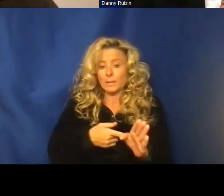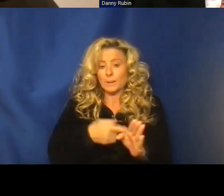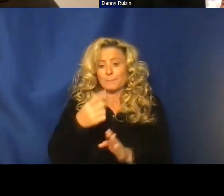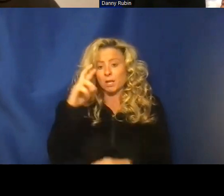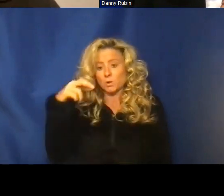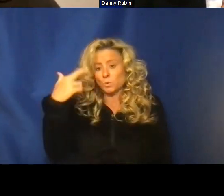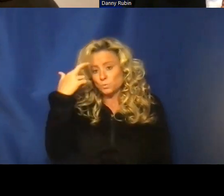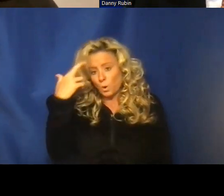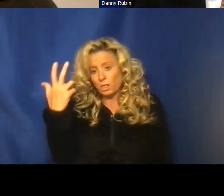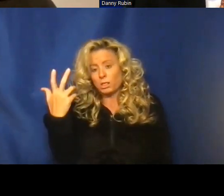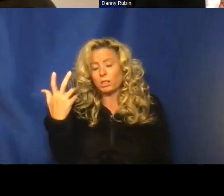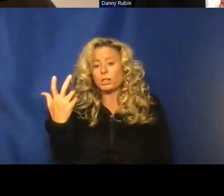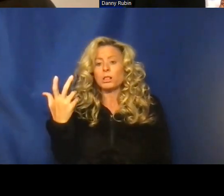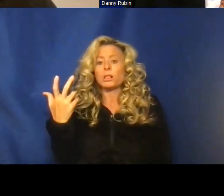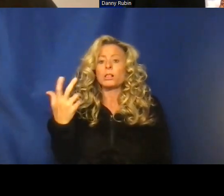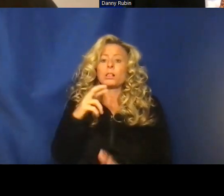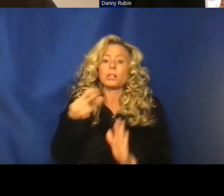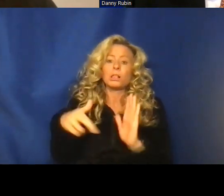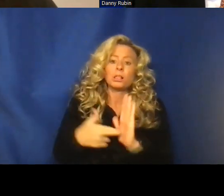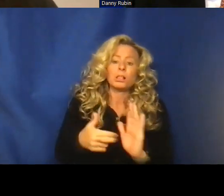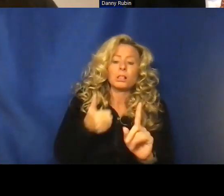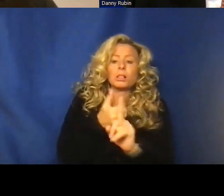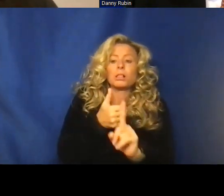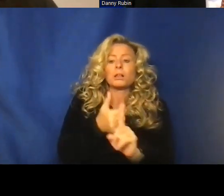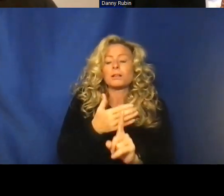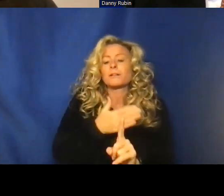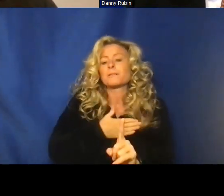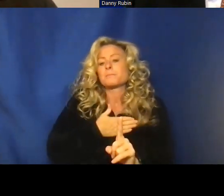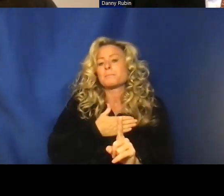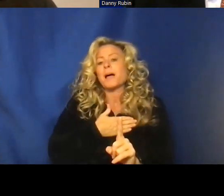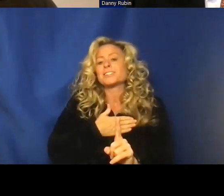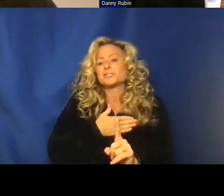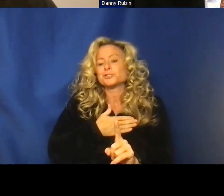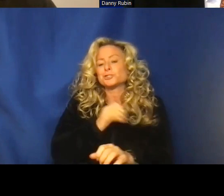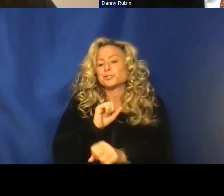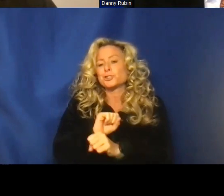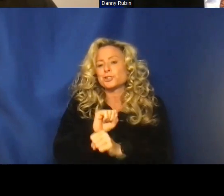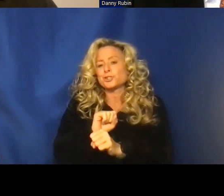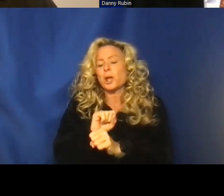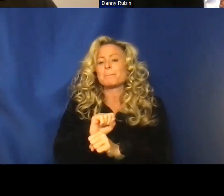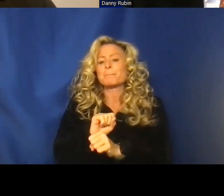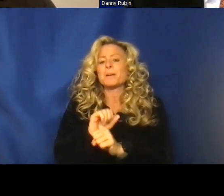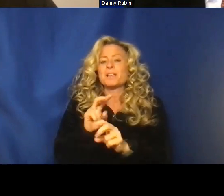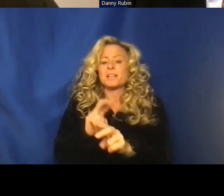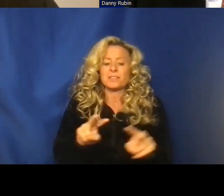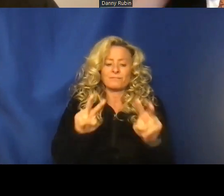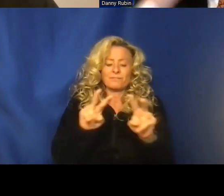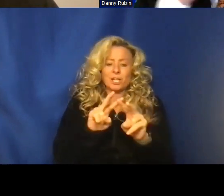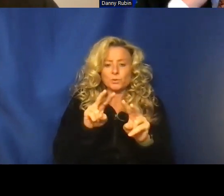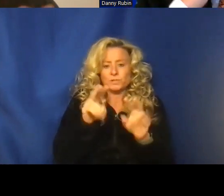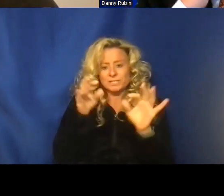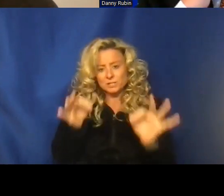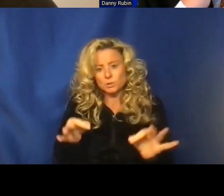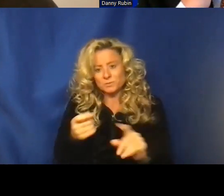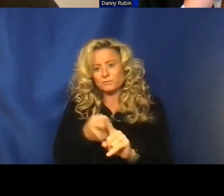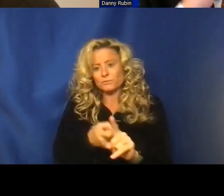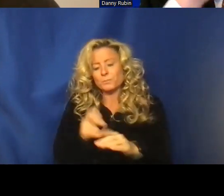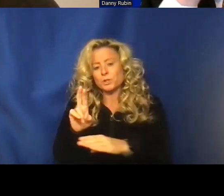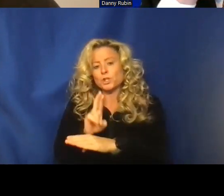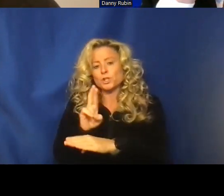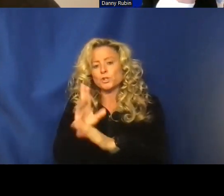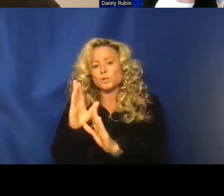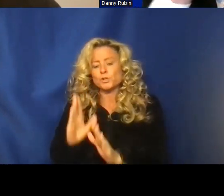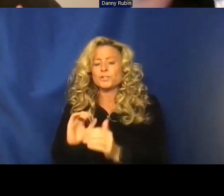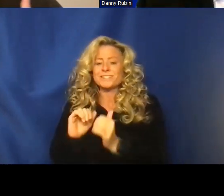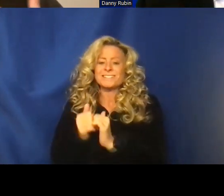roles, objectives of my job, is to understand how that value is determined by our users. So there's a couple ways that